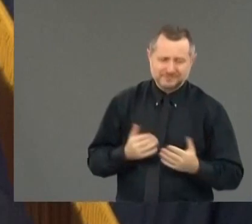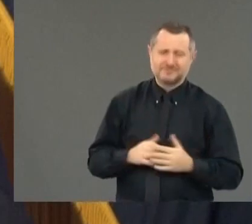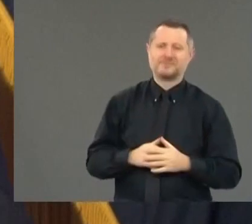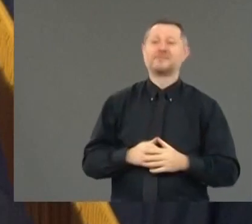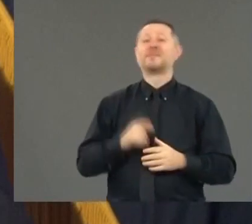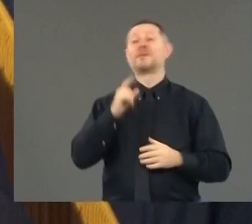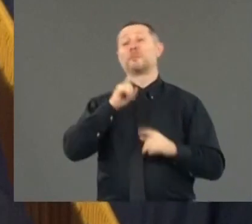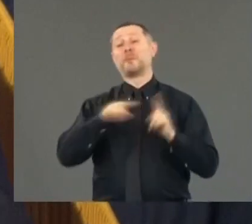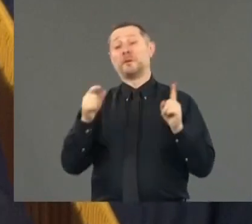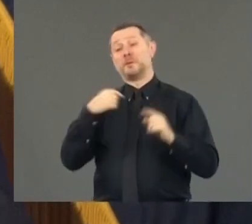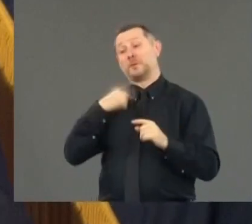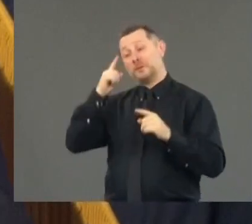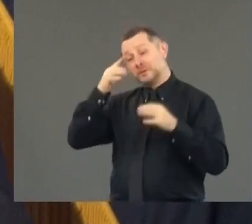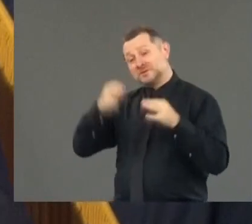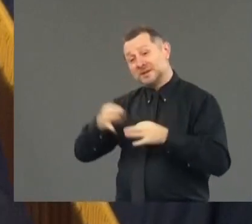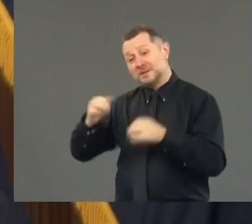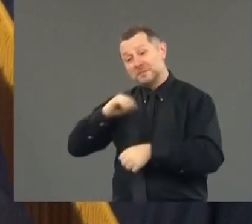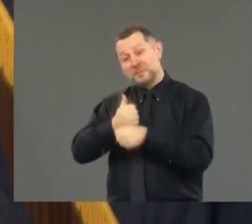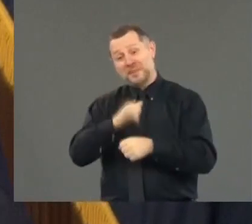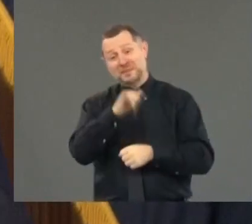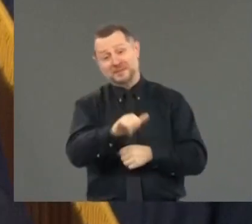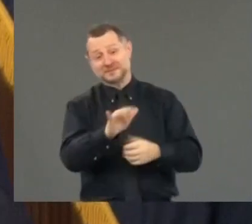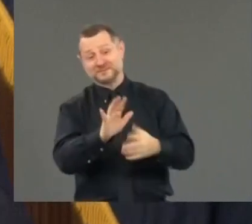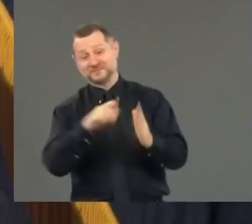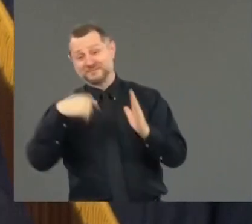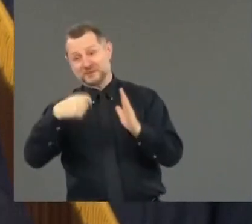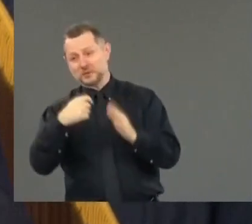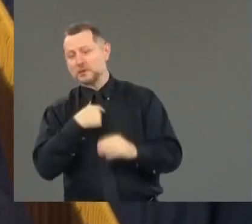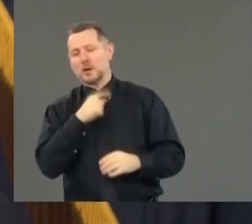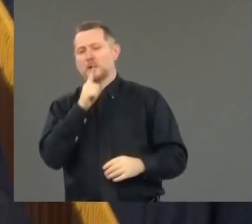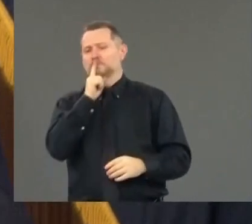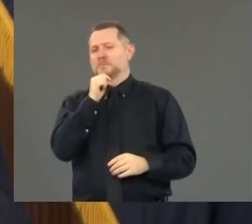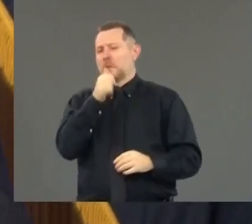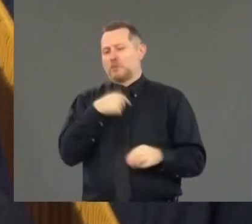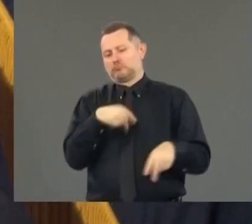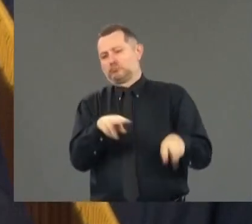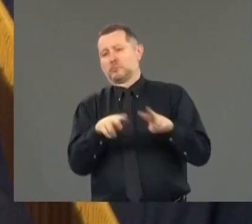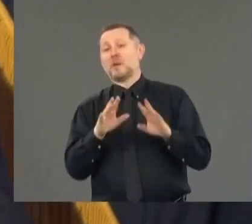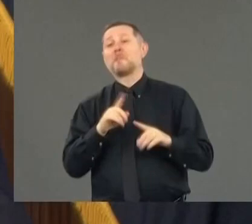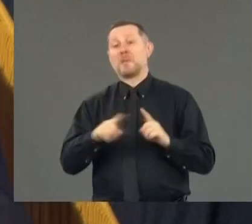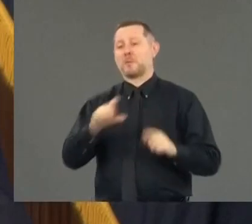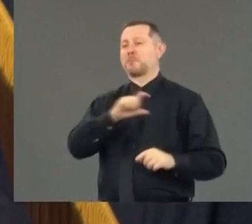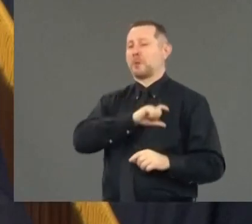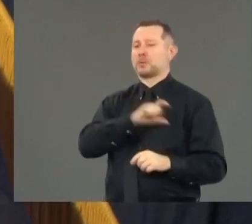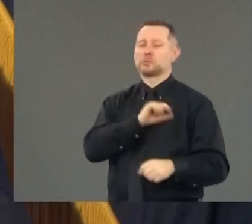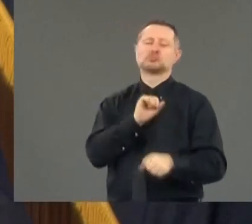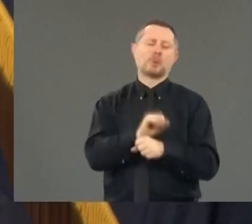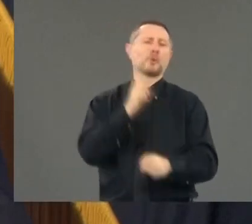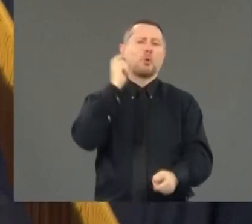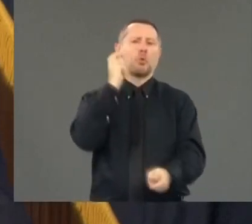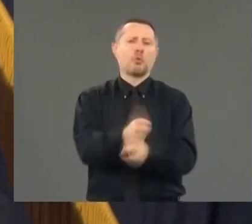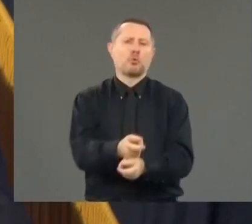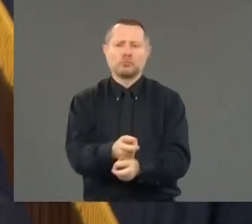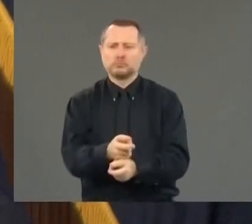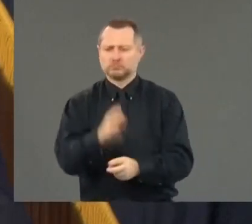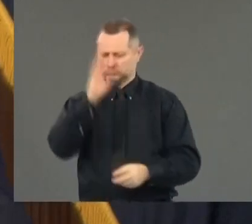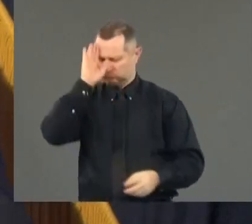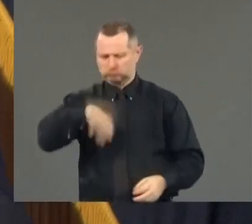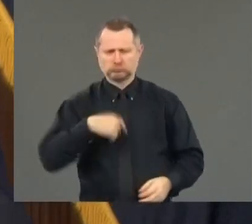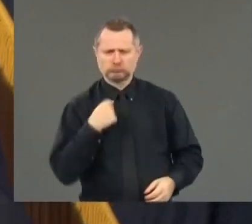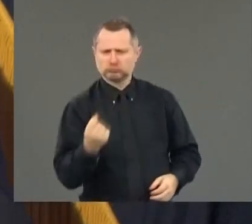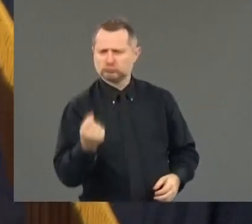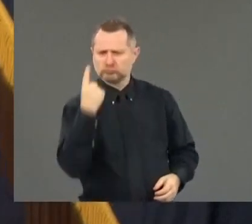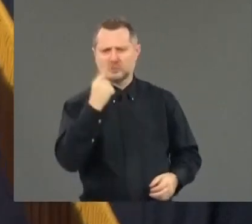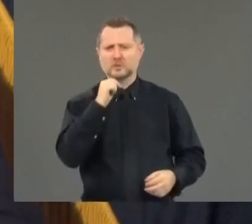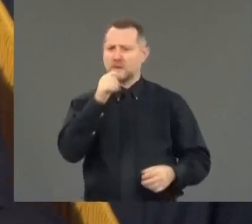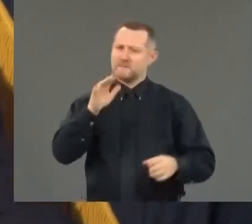make decisions off the video. I understand how difficult the job is of the police, and let's hear what they have to say. But